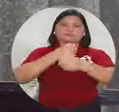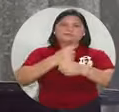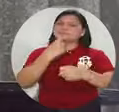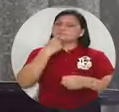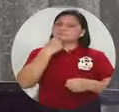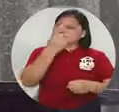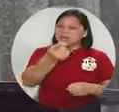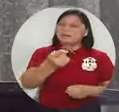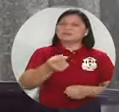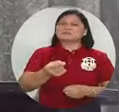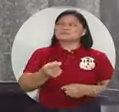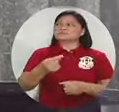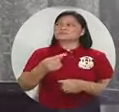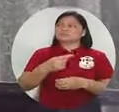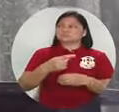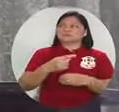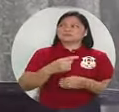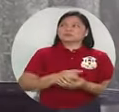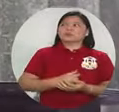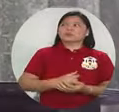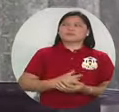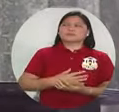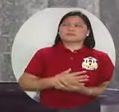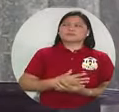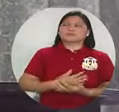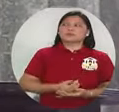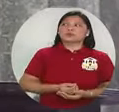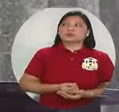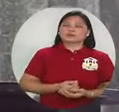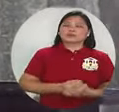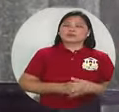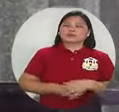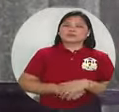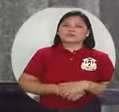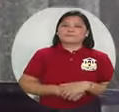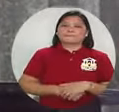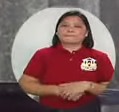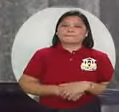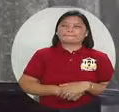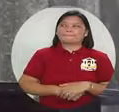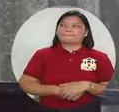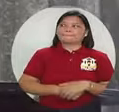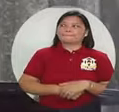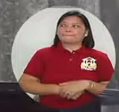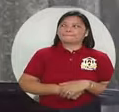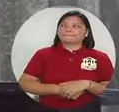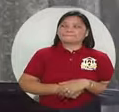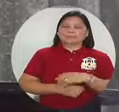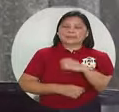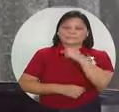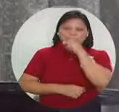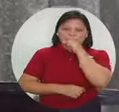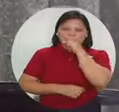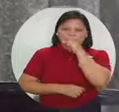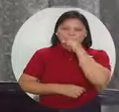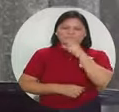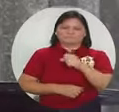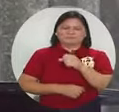telling you about facts of first fruit, but for a little background of this, I want to refresh in your